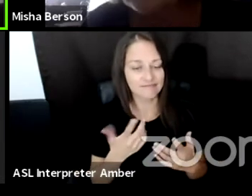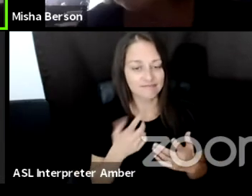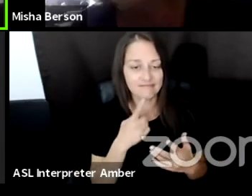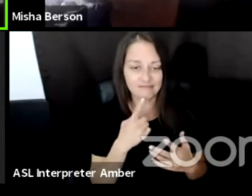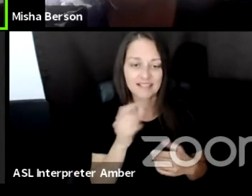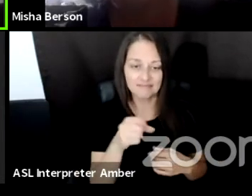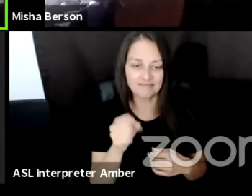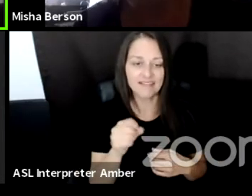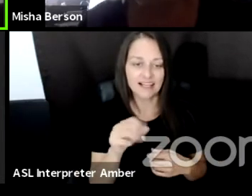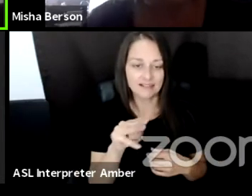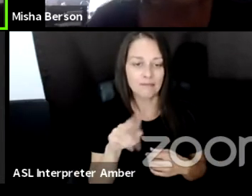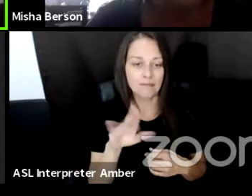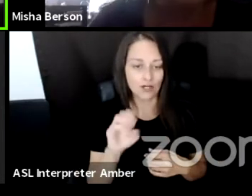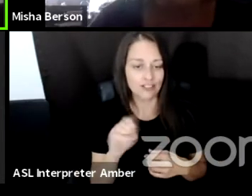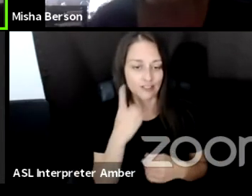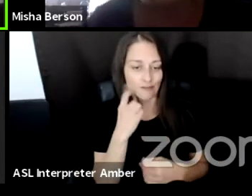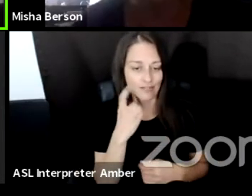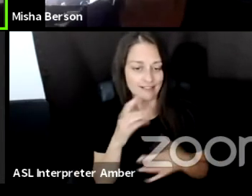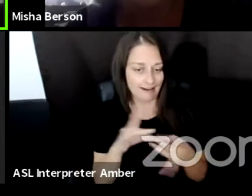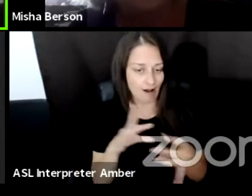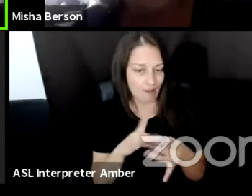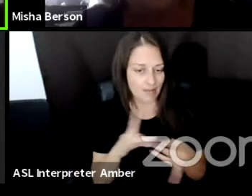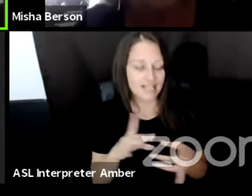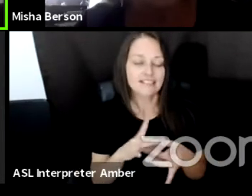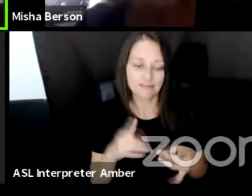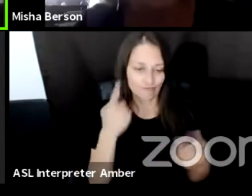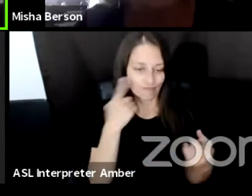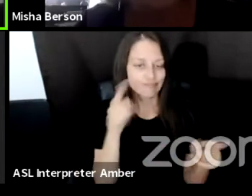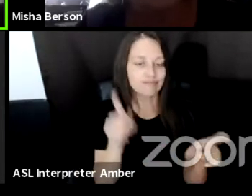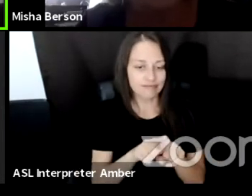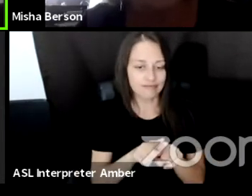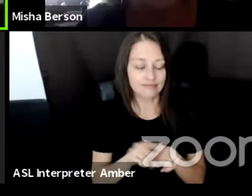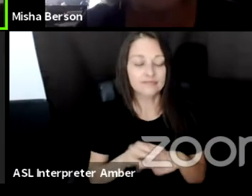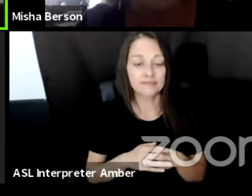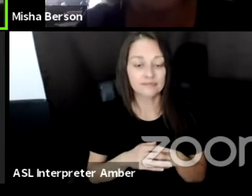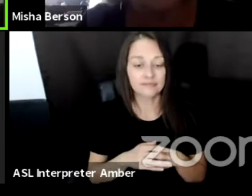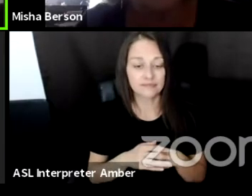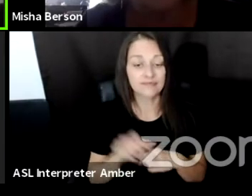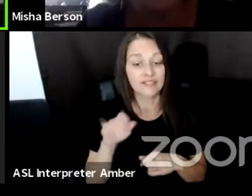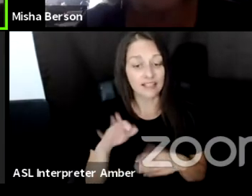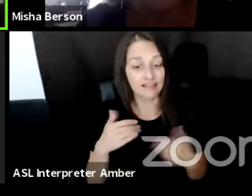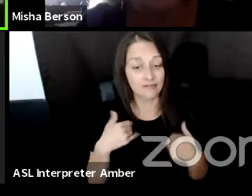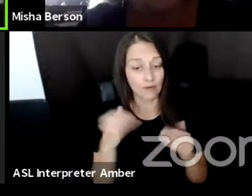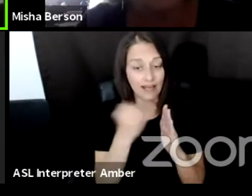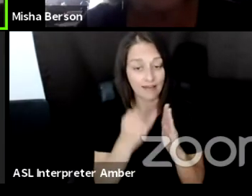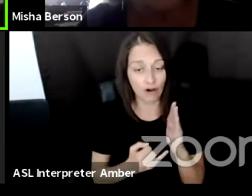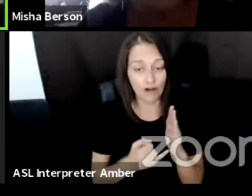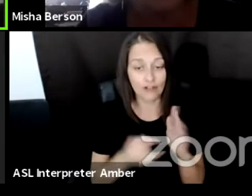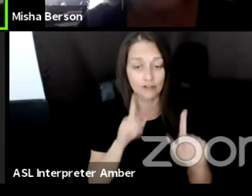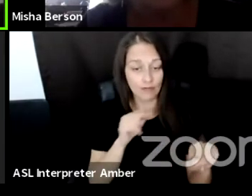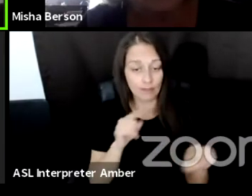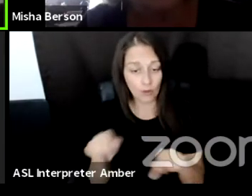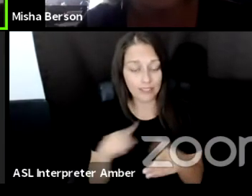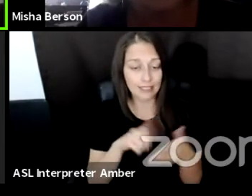importance of having arts coverage so that community members can know what's going on in their